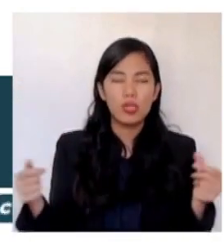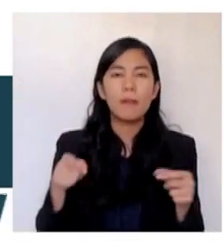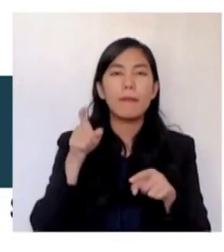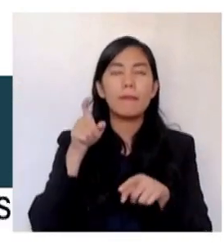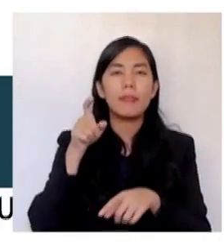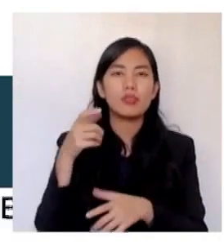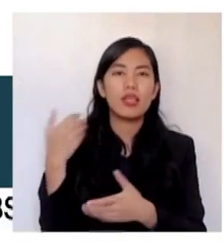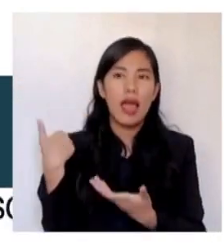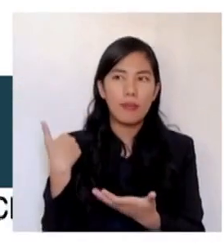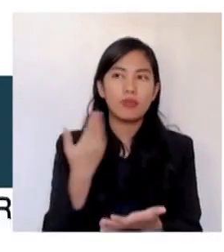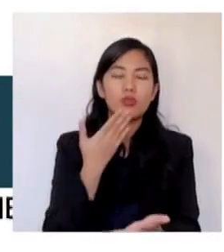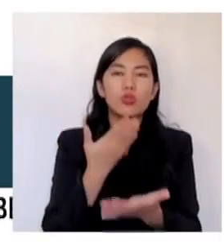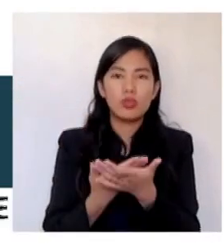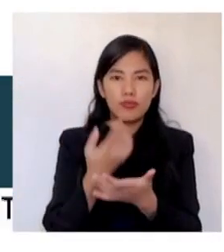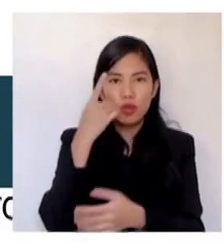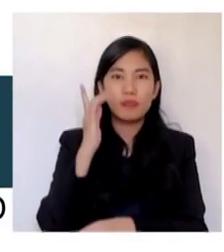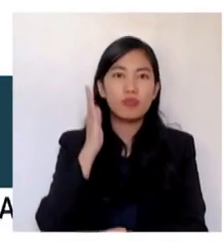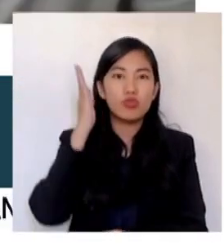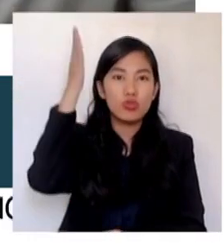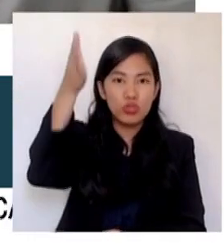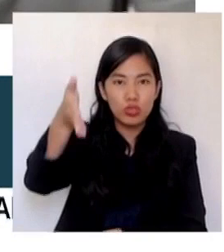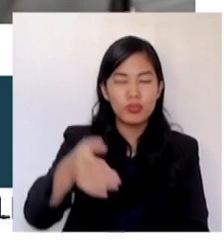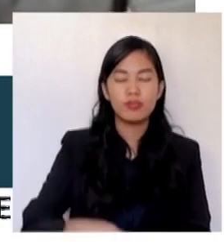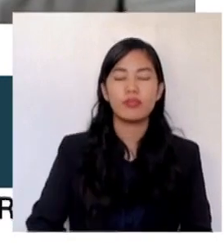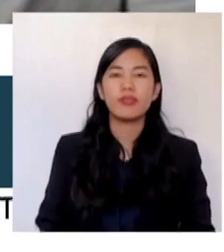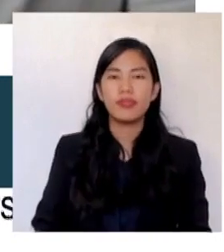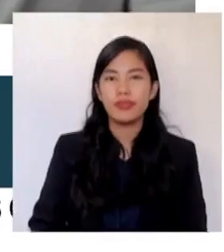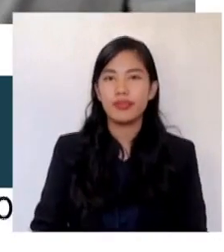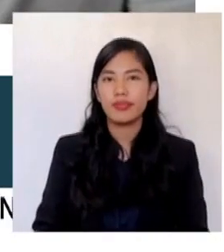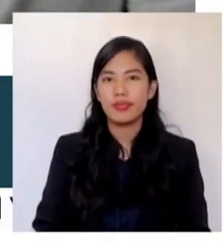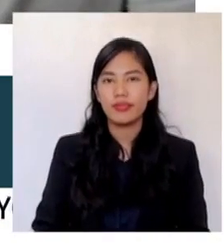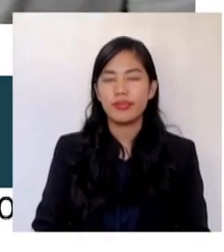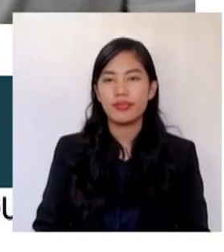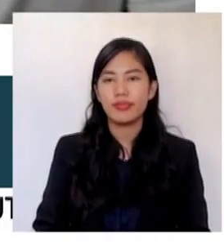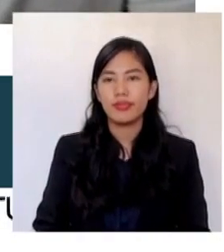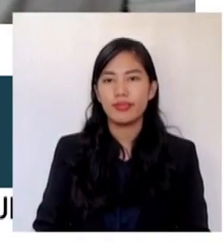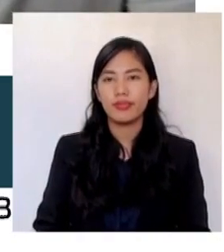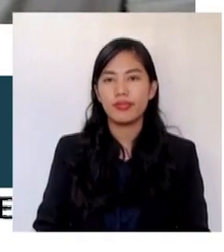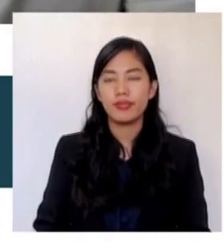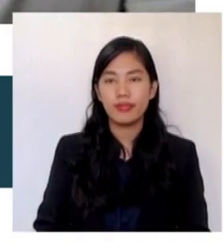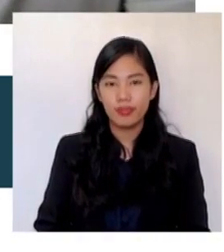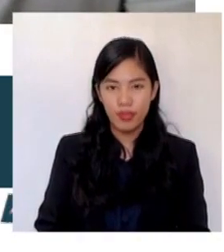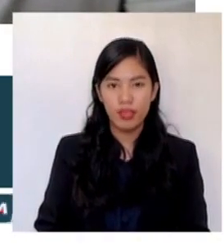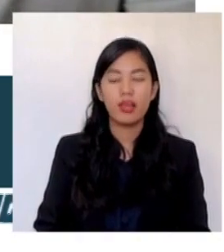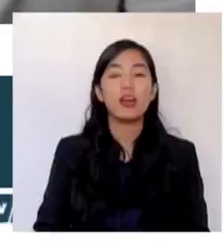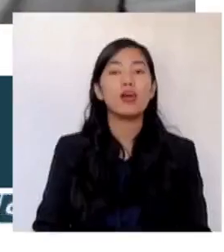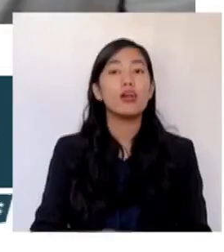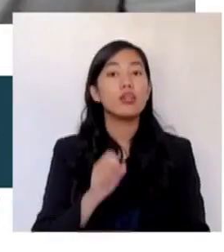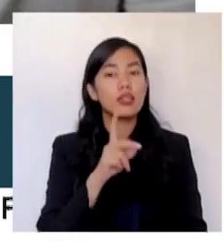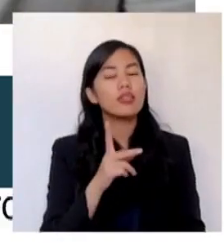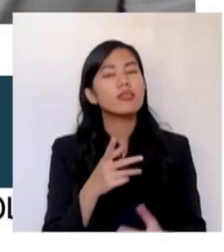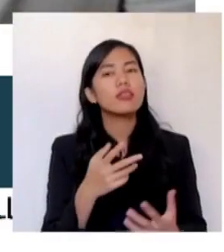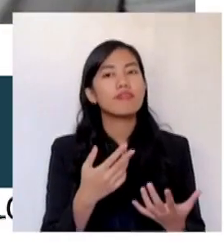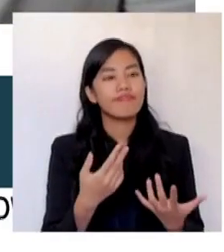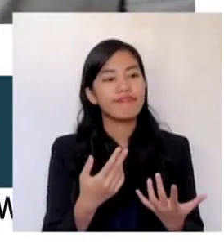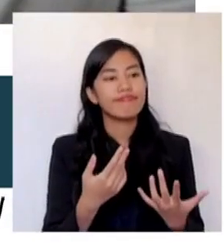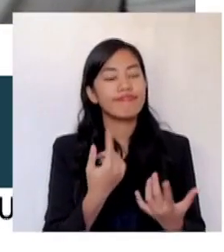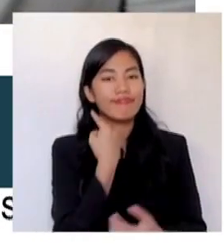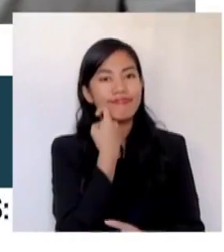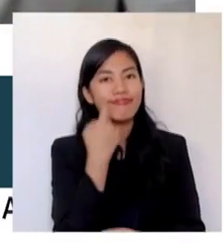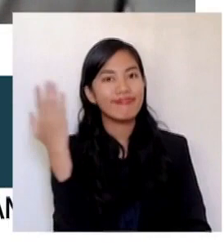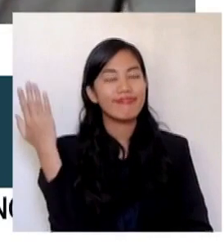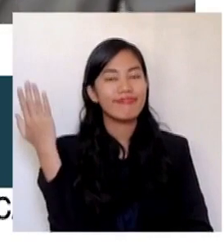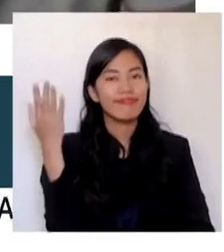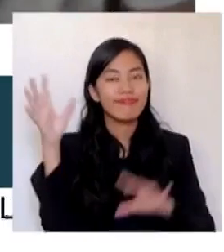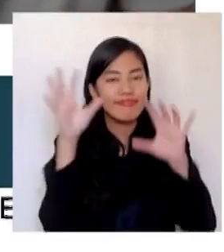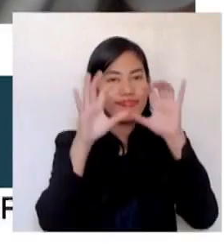described. Right. So as a final point here, the presidential candidates also shared their thoughts on how they will deal with a perennial